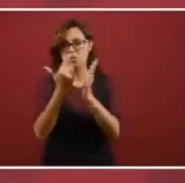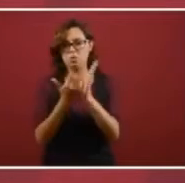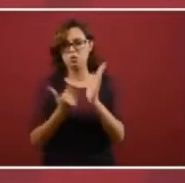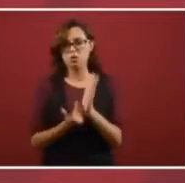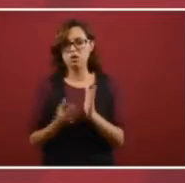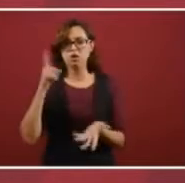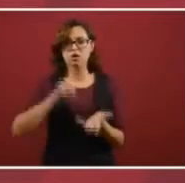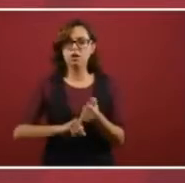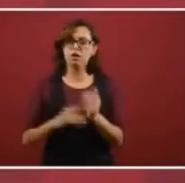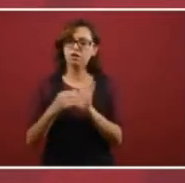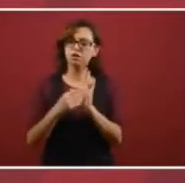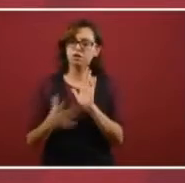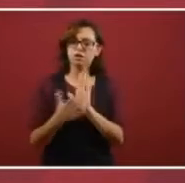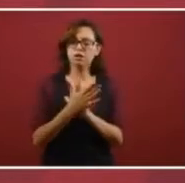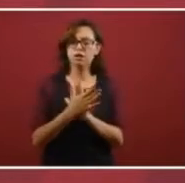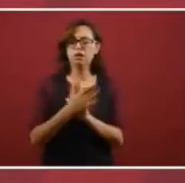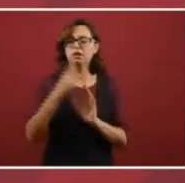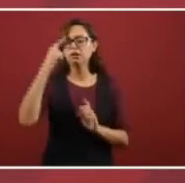elements